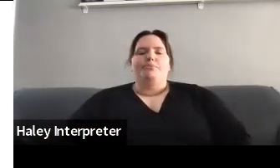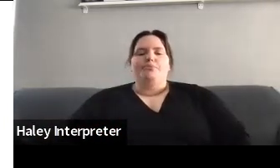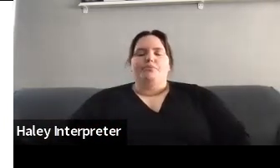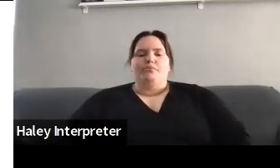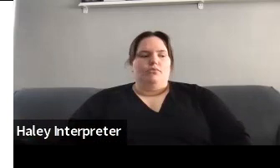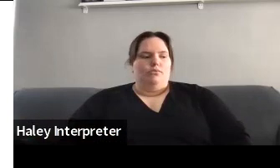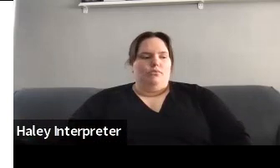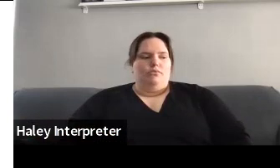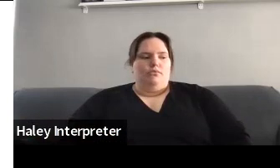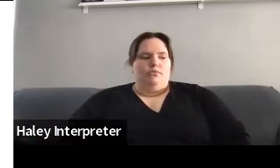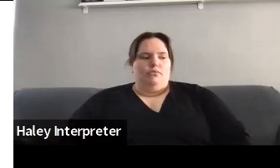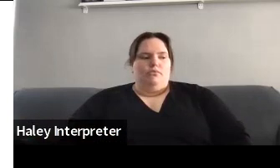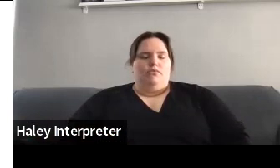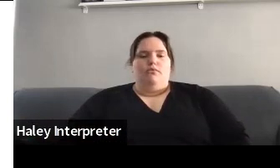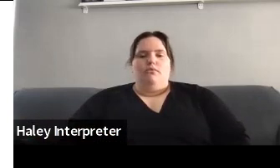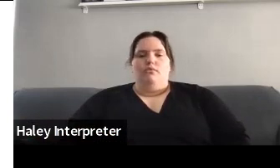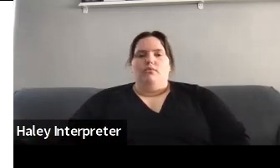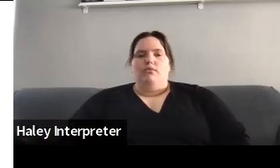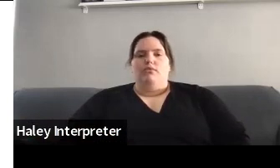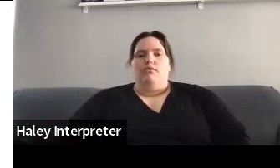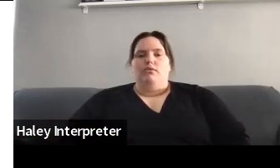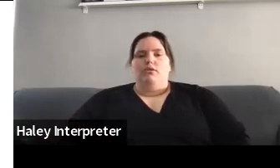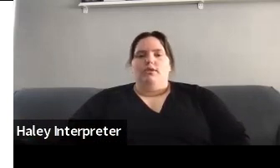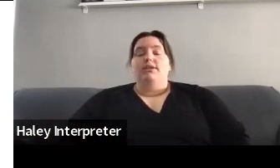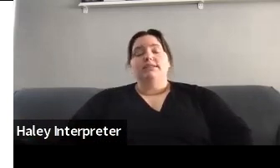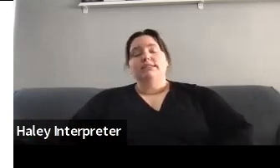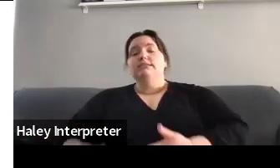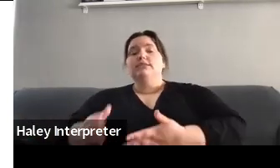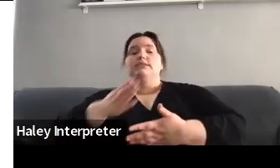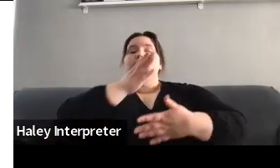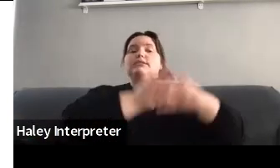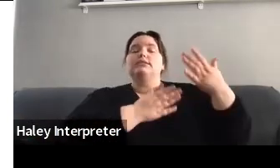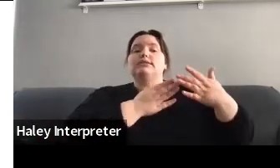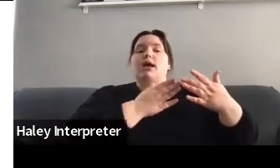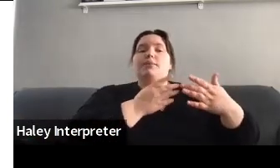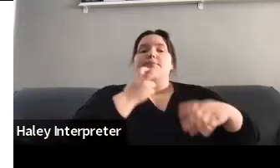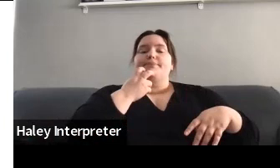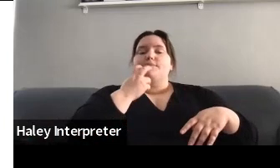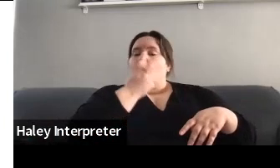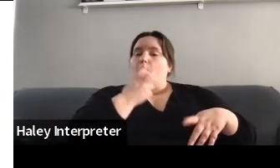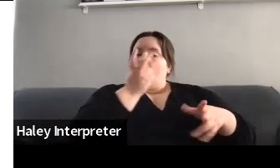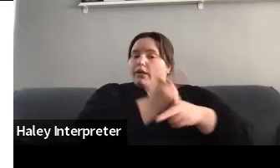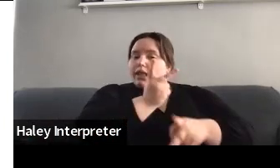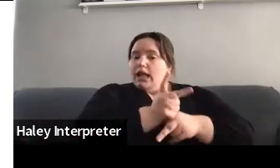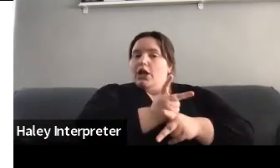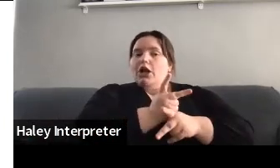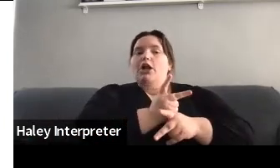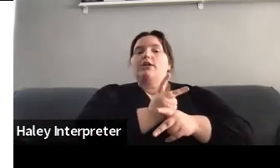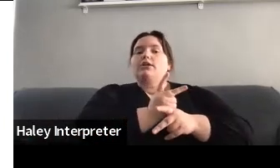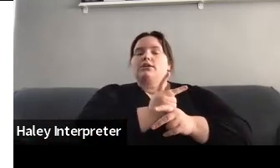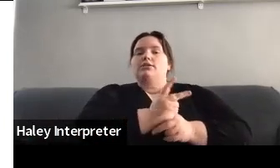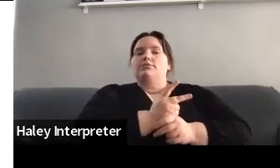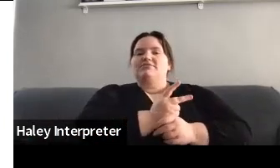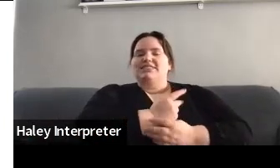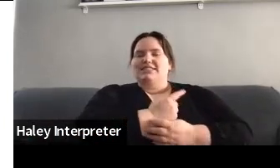Um, so some grooming, oral care type assistive technology. A regular